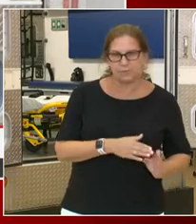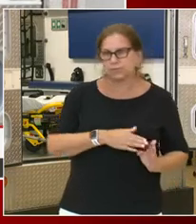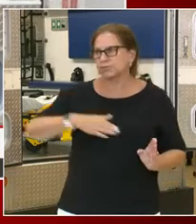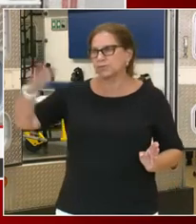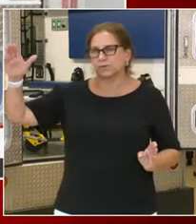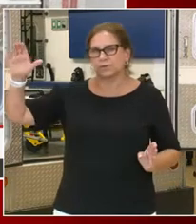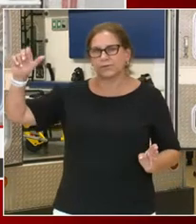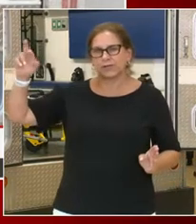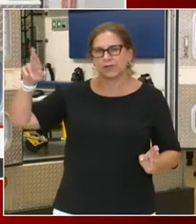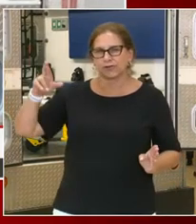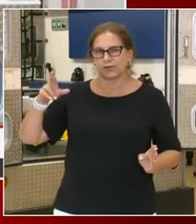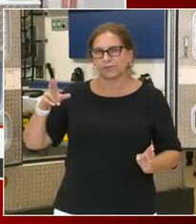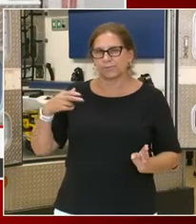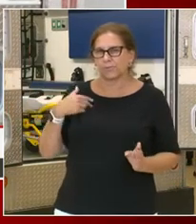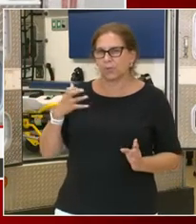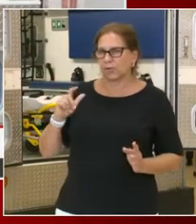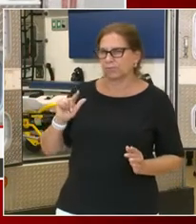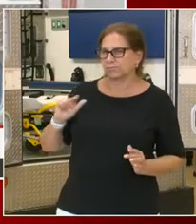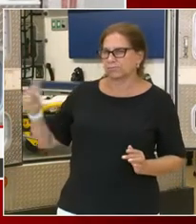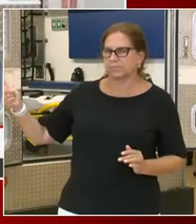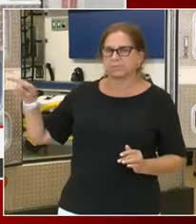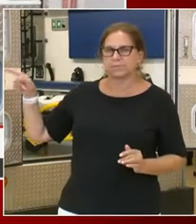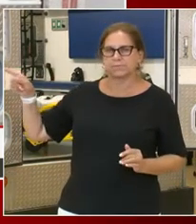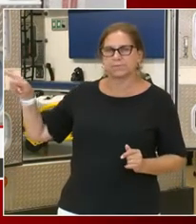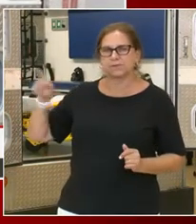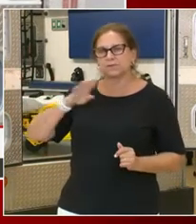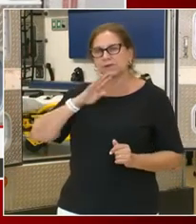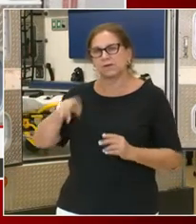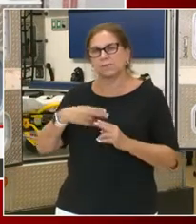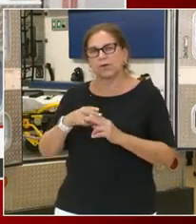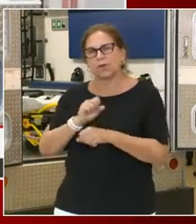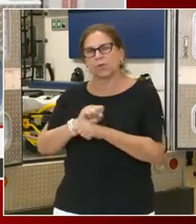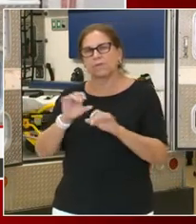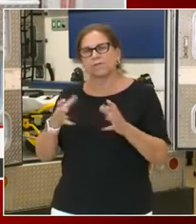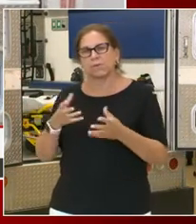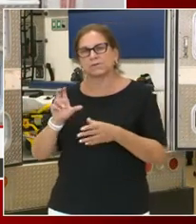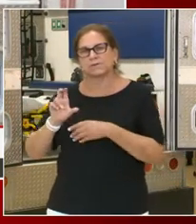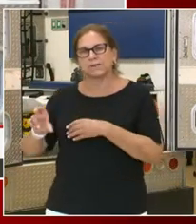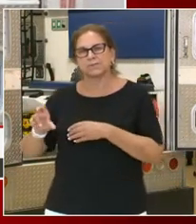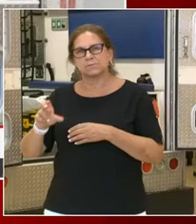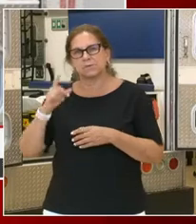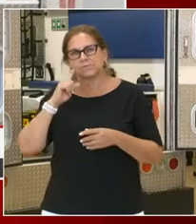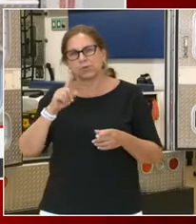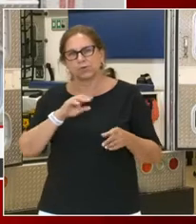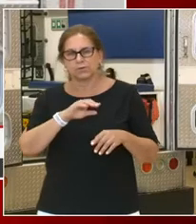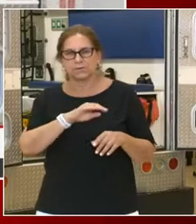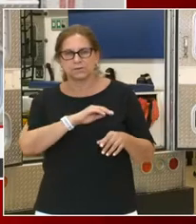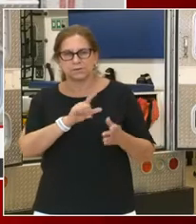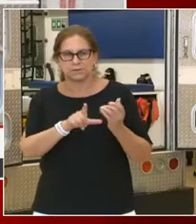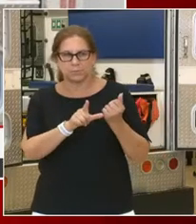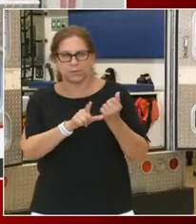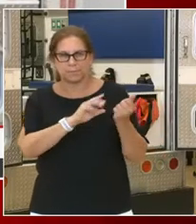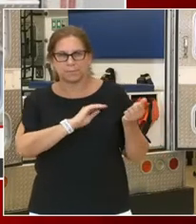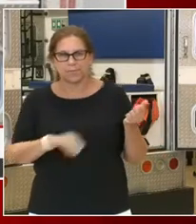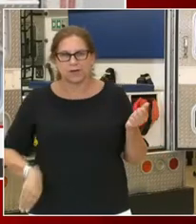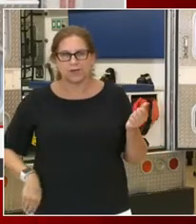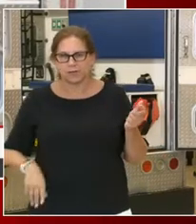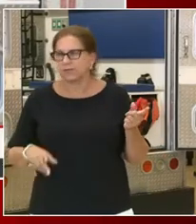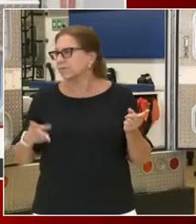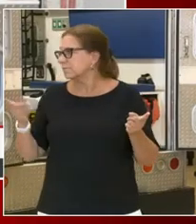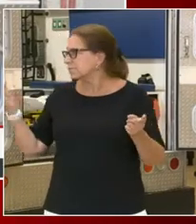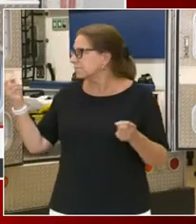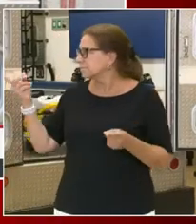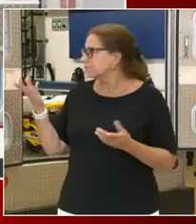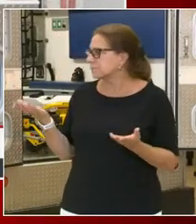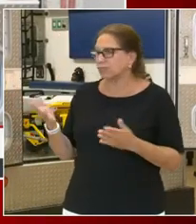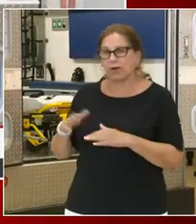to this panel to talk about workforce investments. And really, Deputy Mayor Kine, if you can kind of give us a state of play where we are at in our workforce